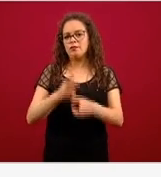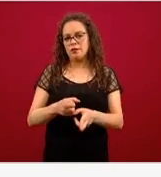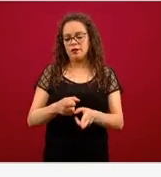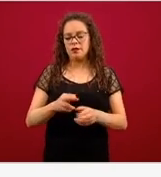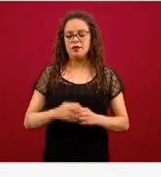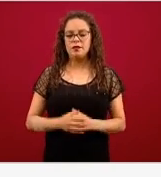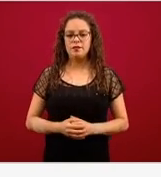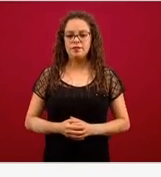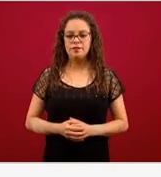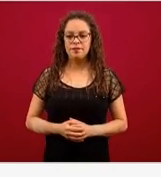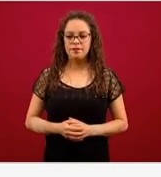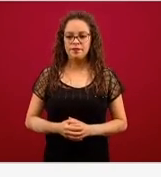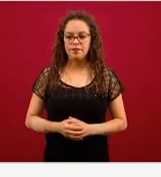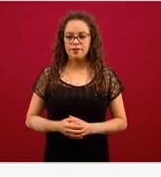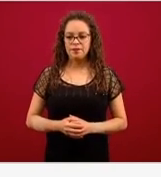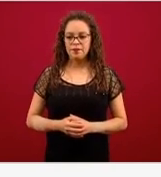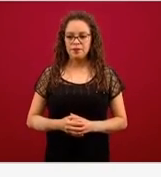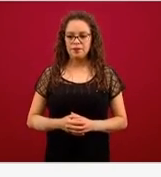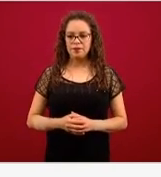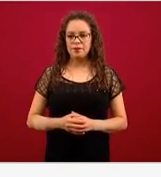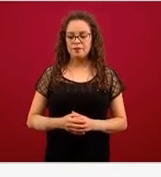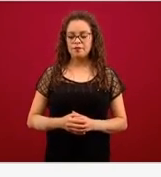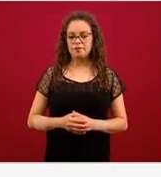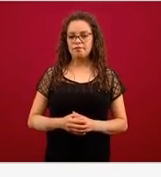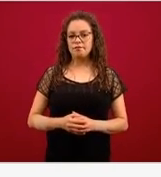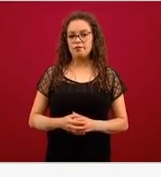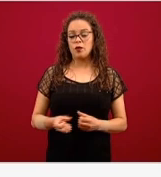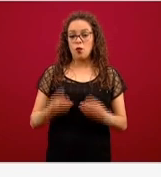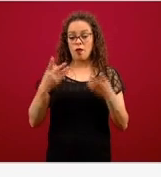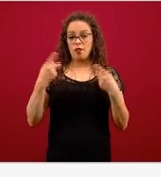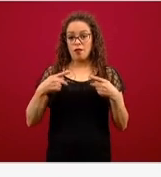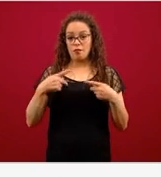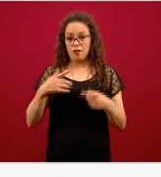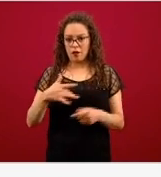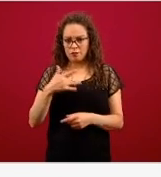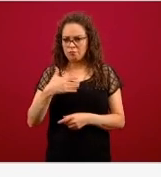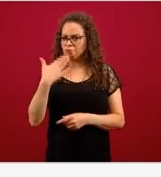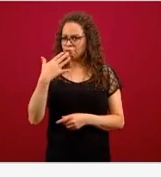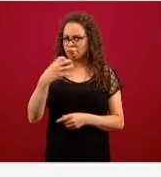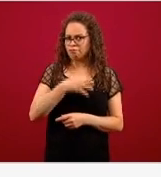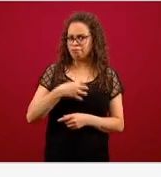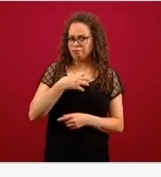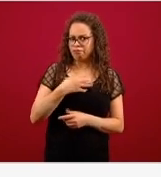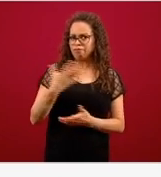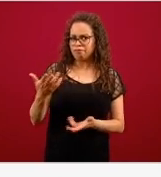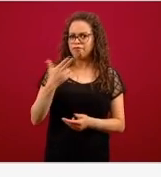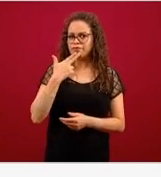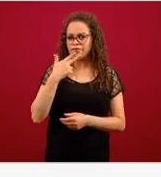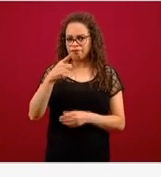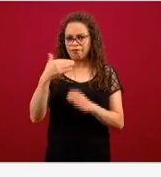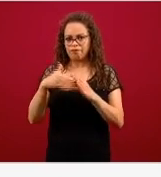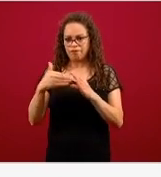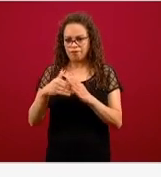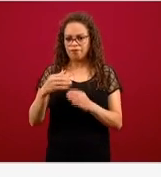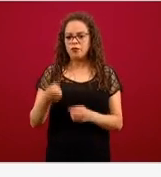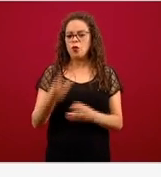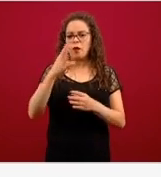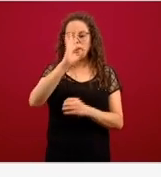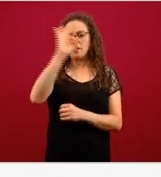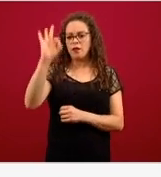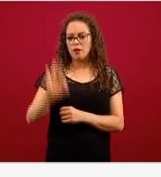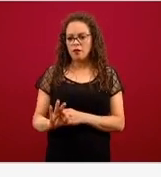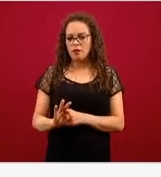I come back home and take off my shoes? If I have to go to the supermarket, what kind